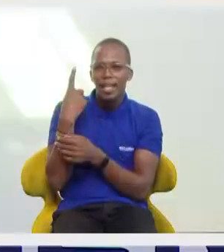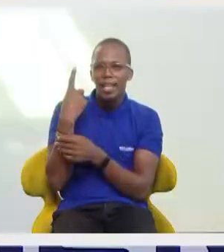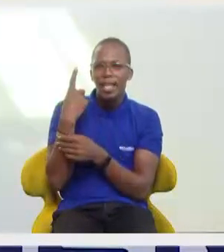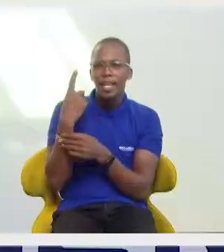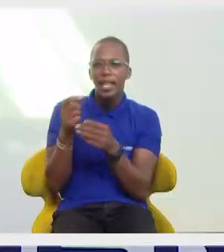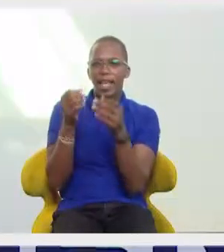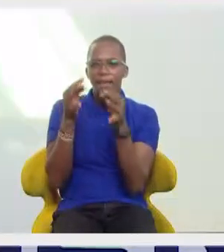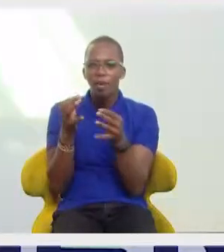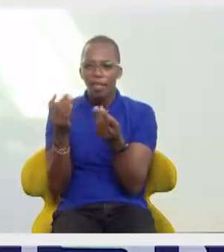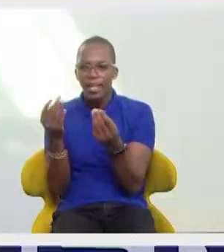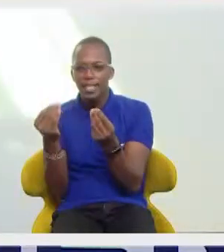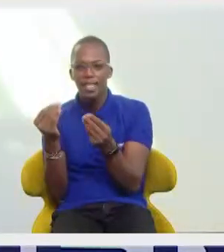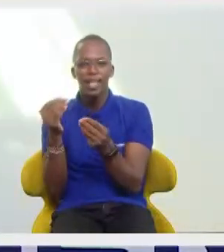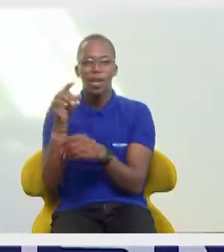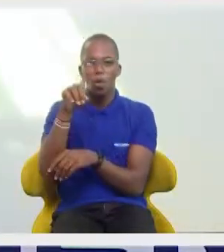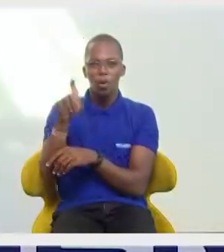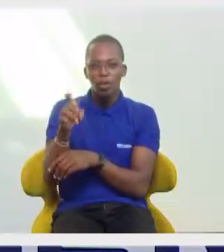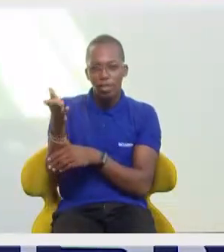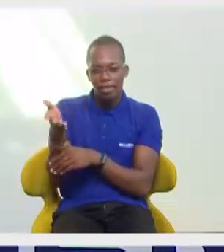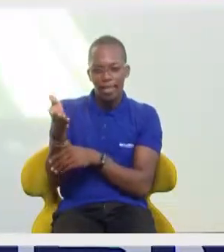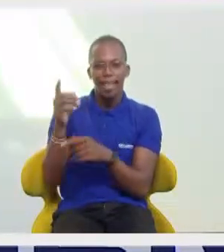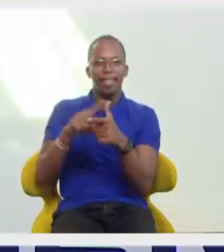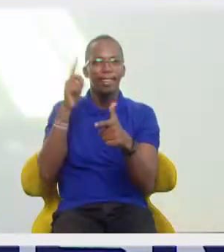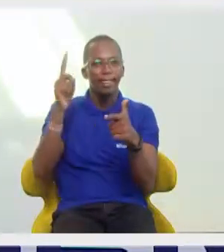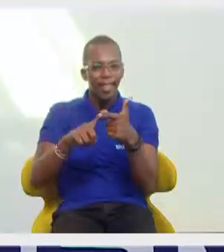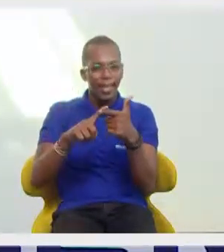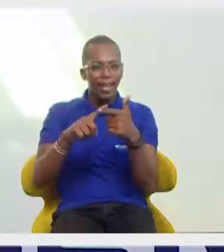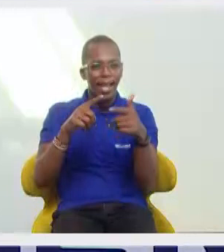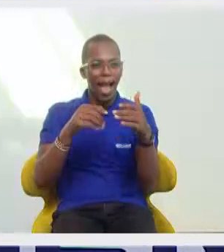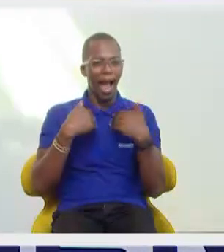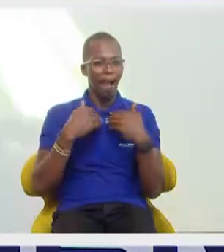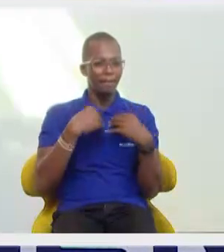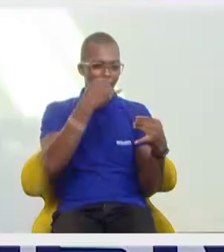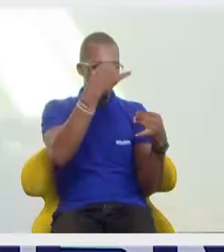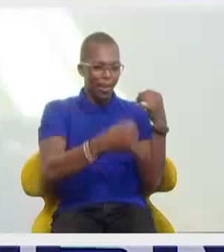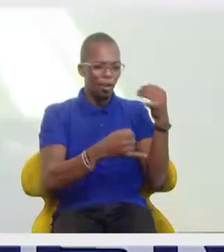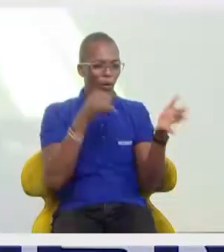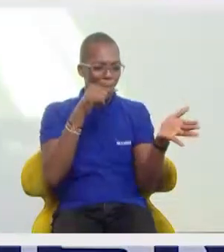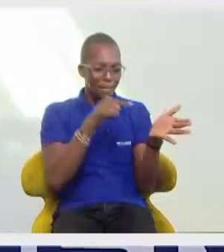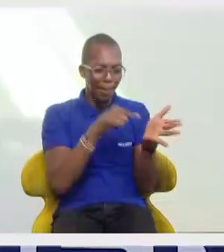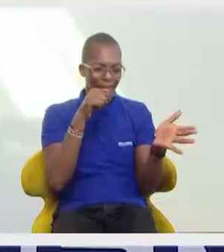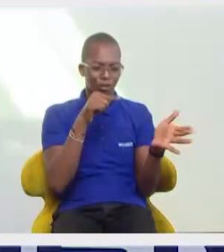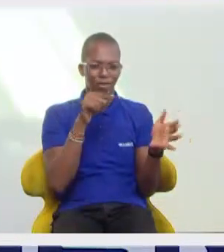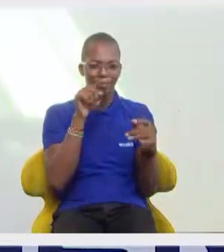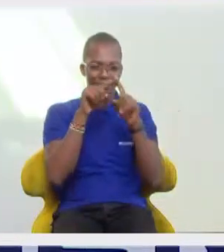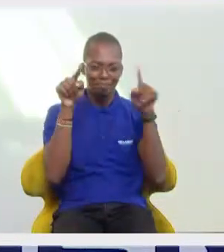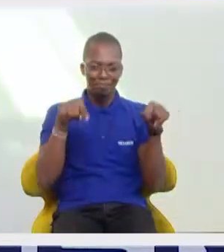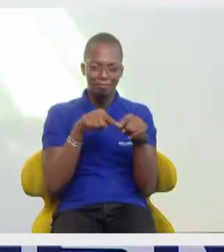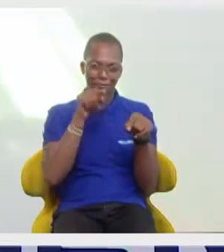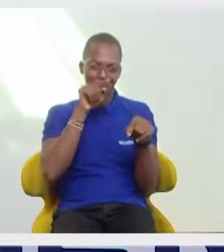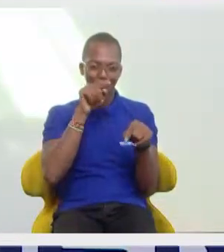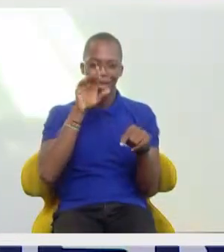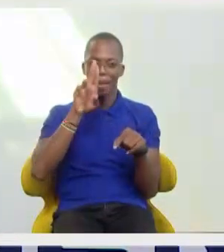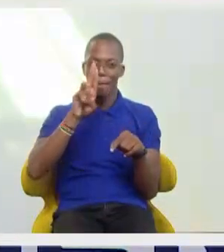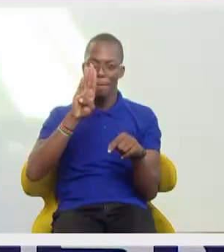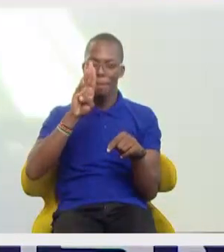the easy questions there. Then after that, we have the final button, whereby after clicking or after checking